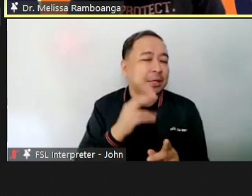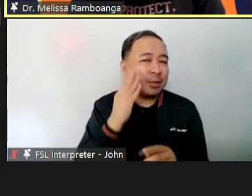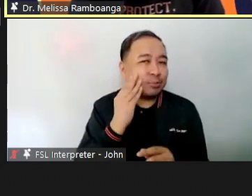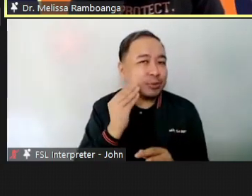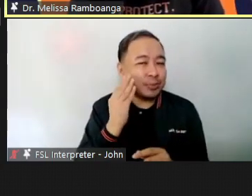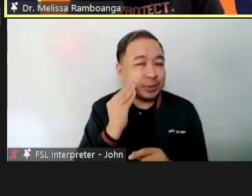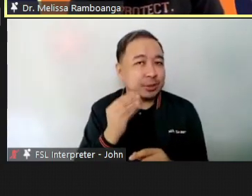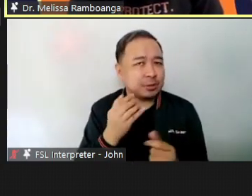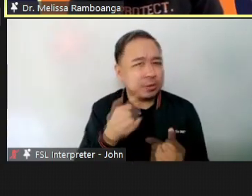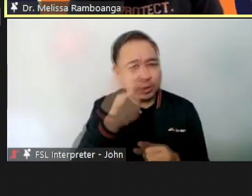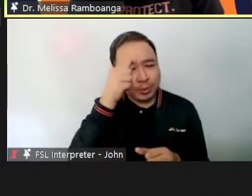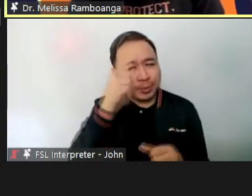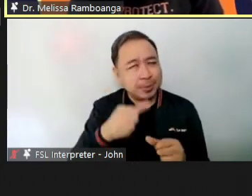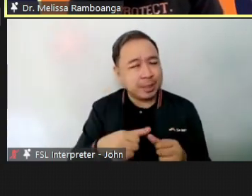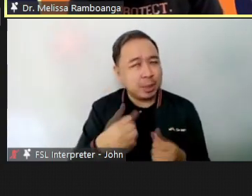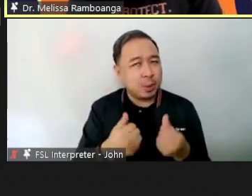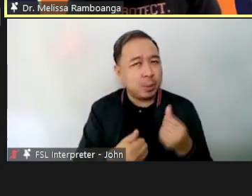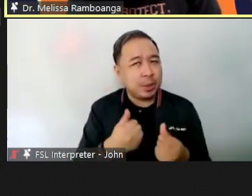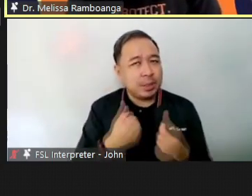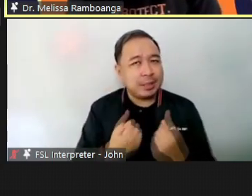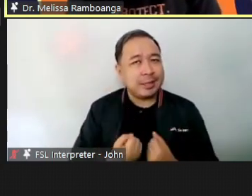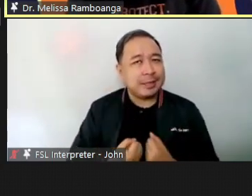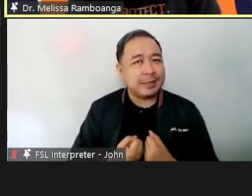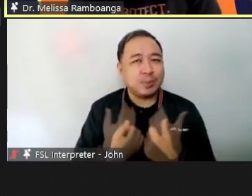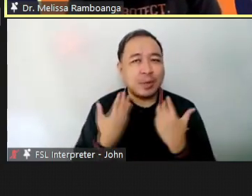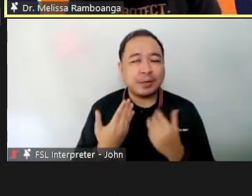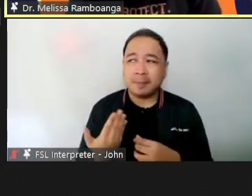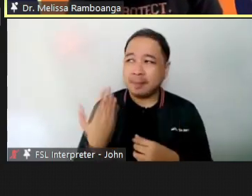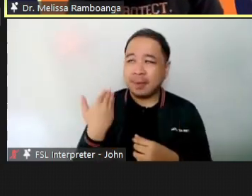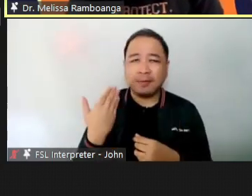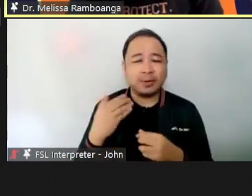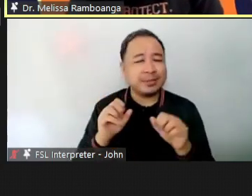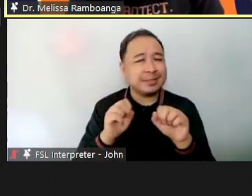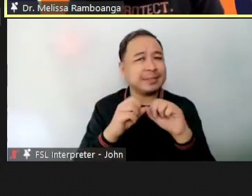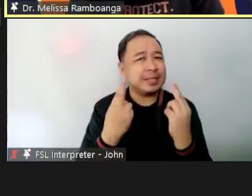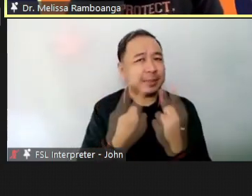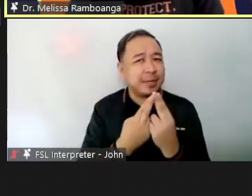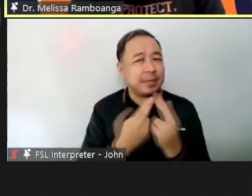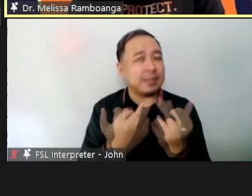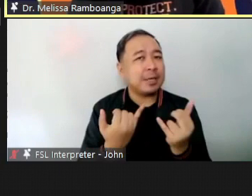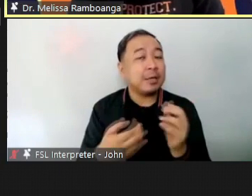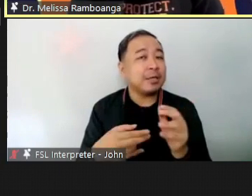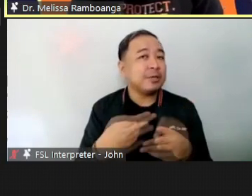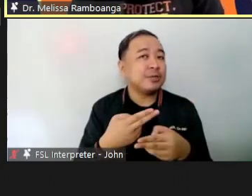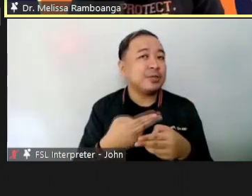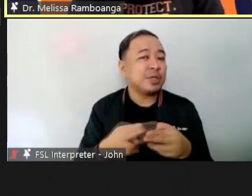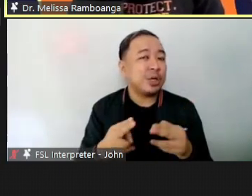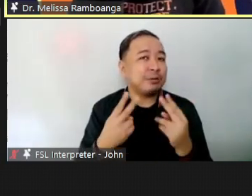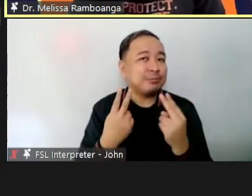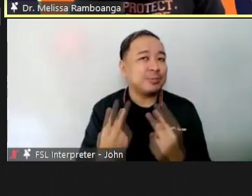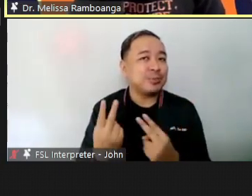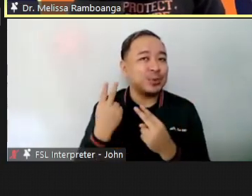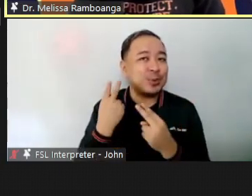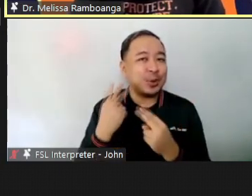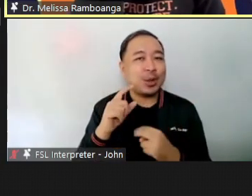what transpired in our previous webinars? Let's do a quick throwback Thursday.